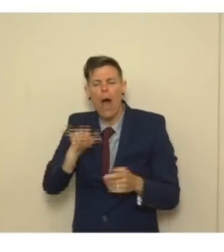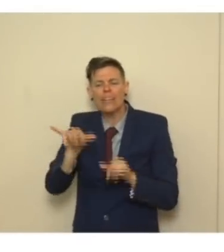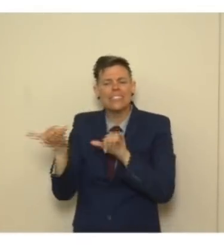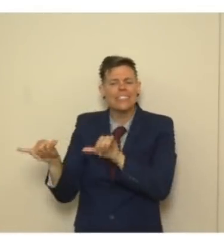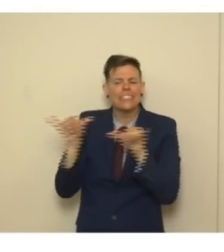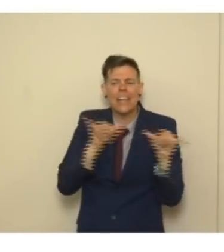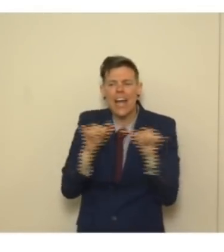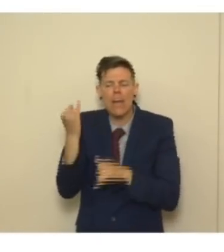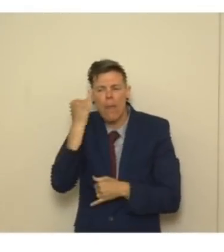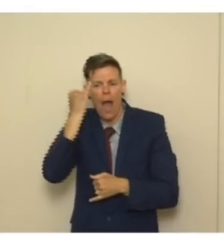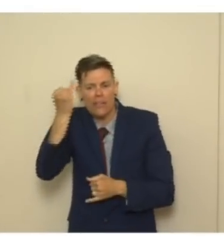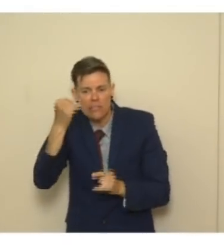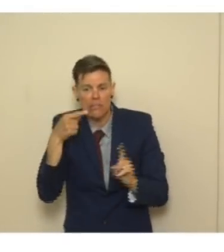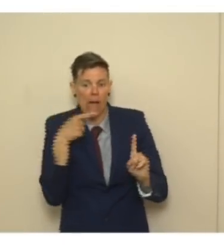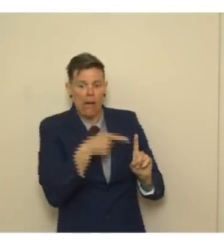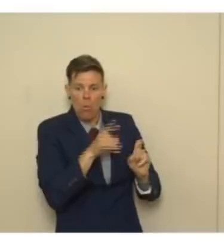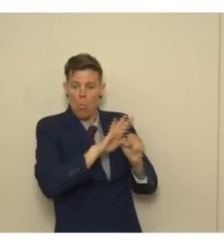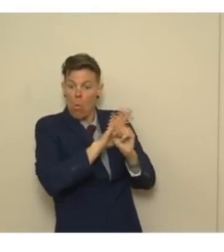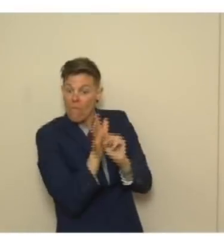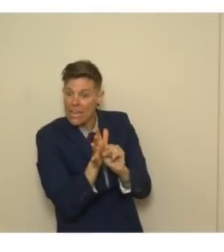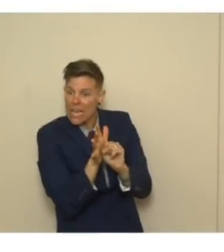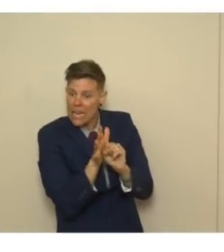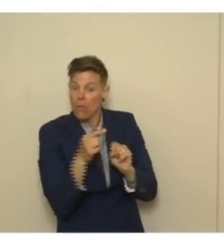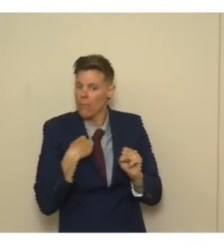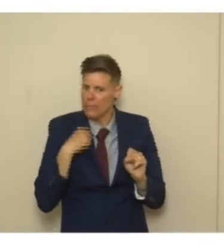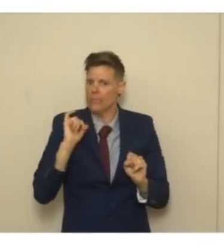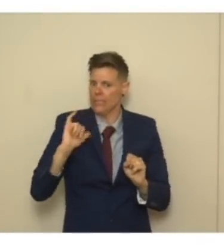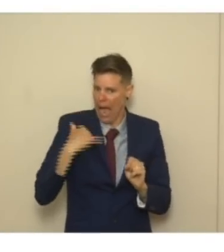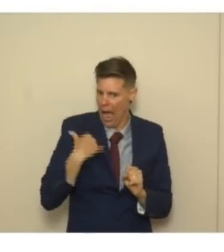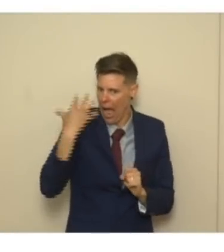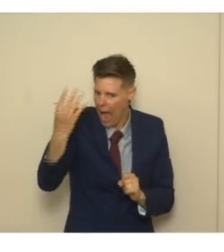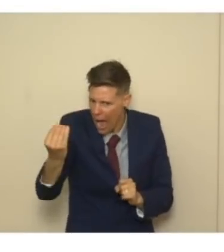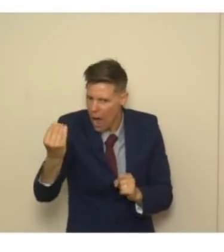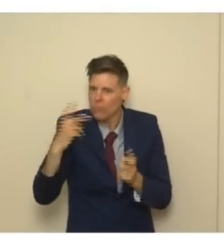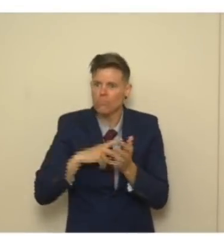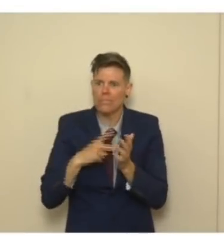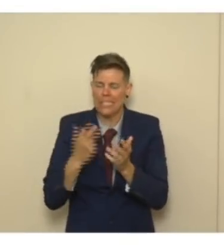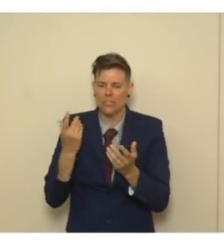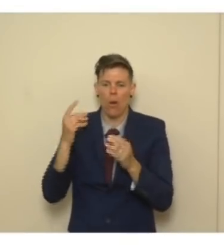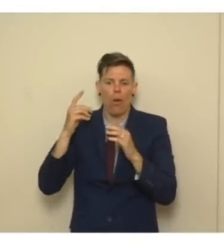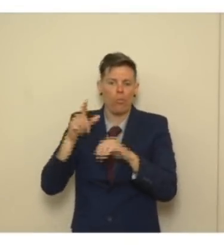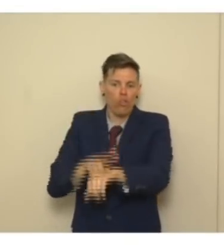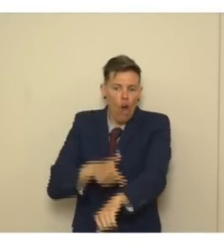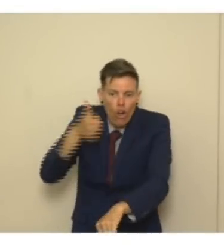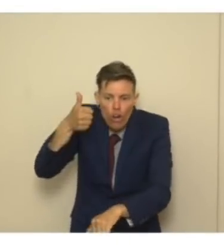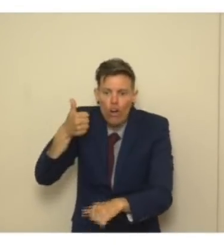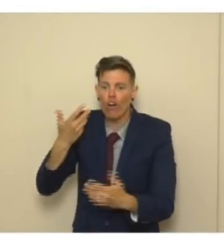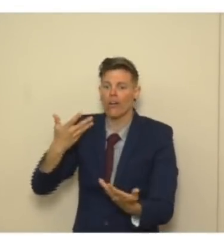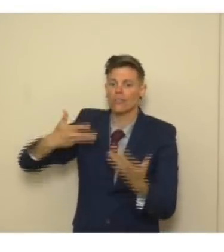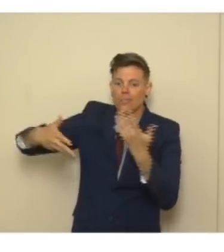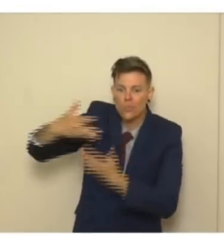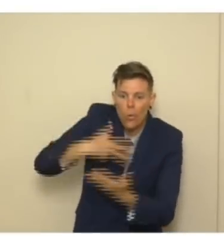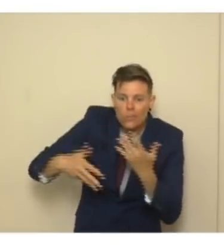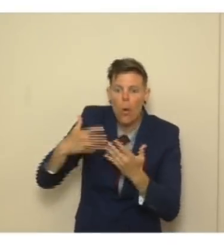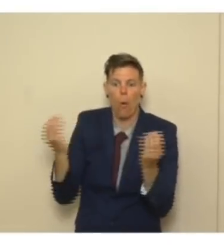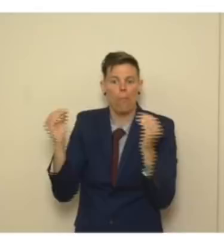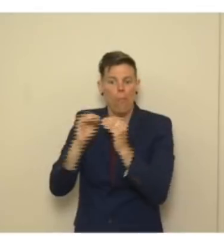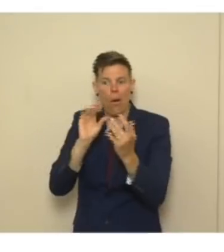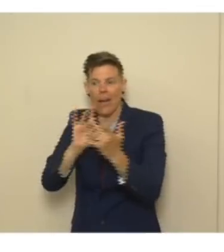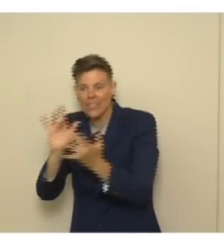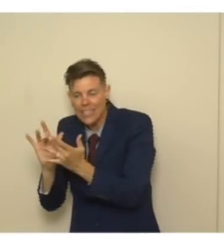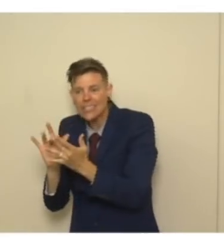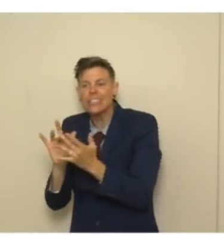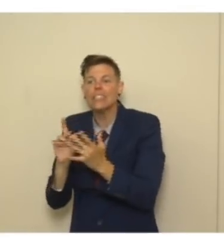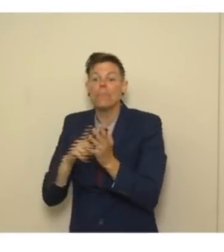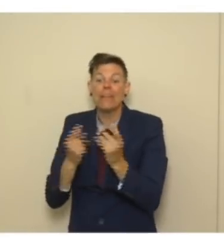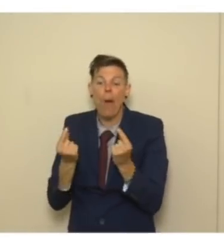want the state to get heat stroke or have a dramatic increase in COVID cases, and we just absolutely cannot afford